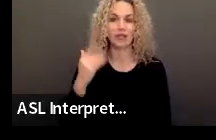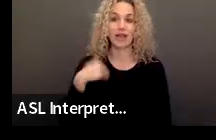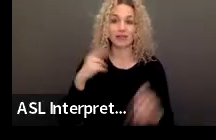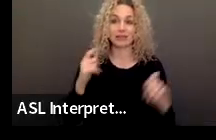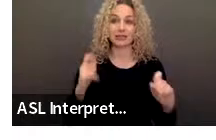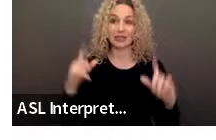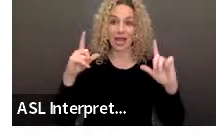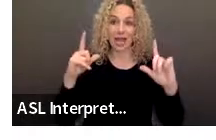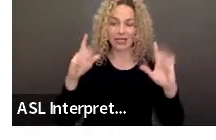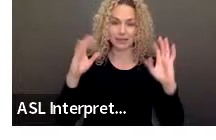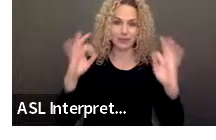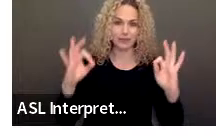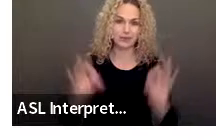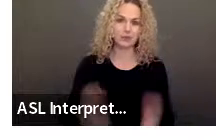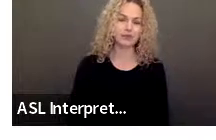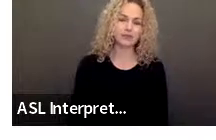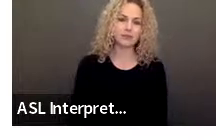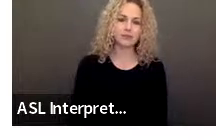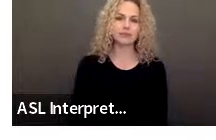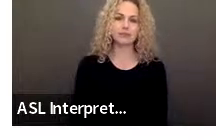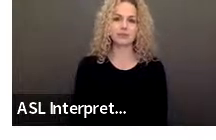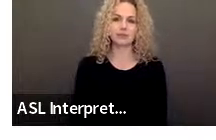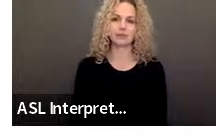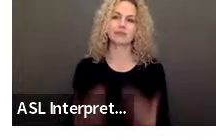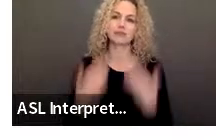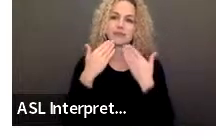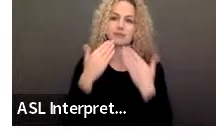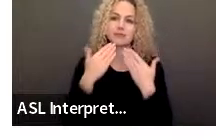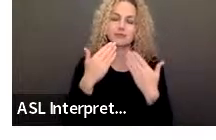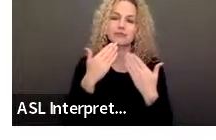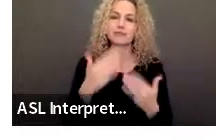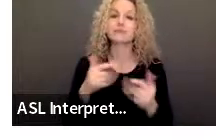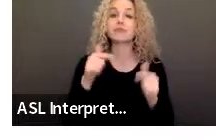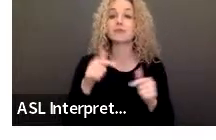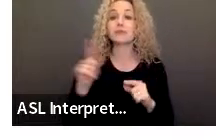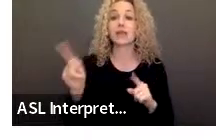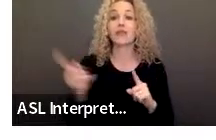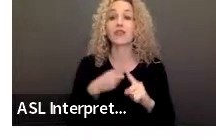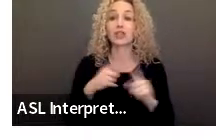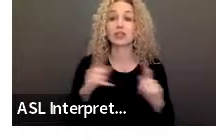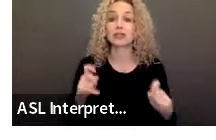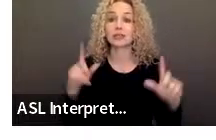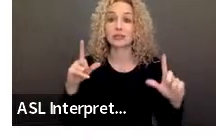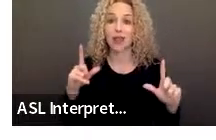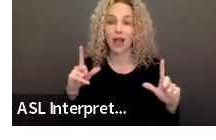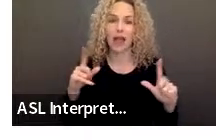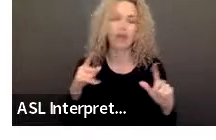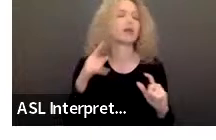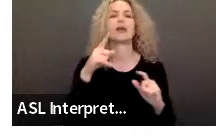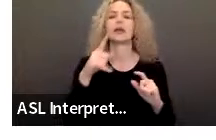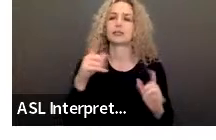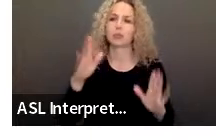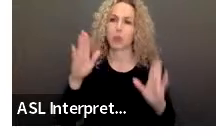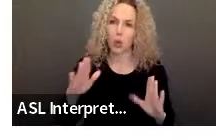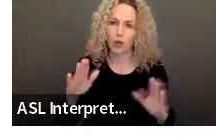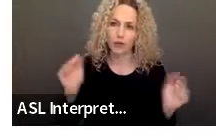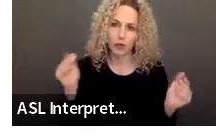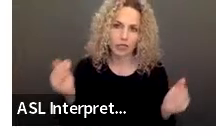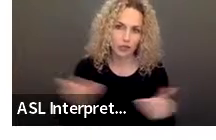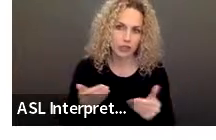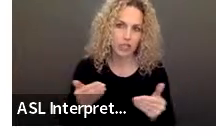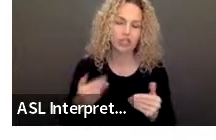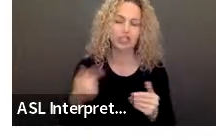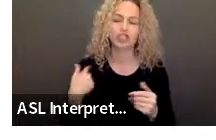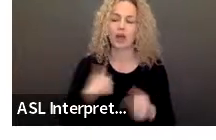slides, that would be great. Thank you. This first slide is a great introduction, I think, to